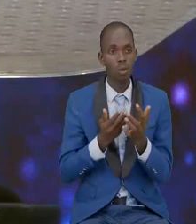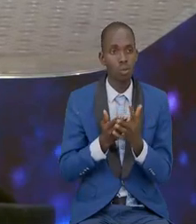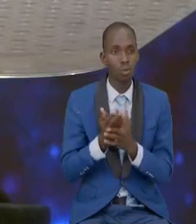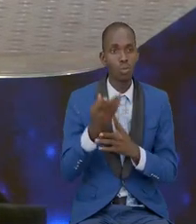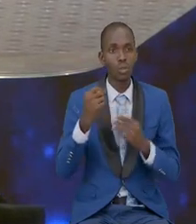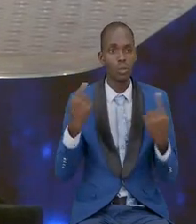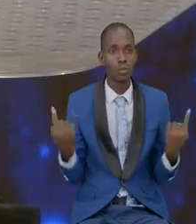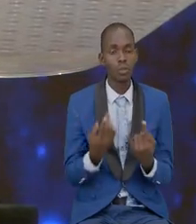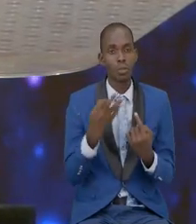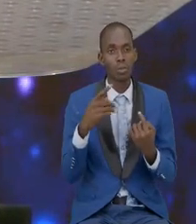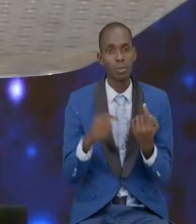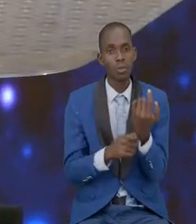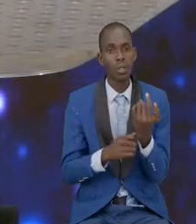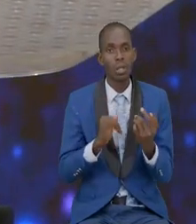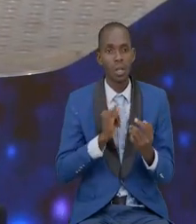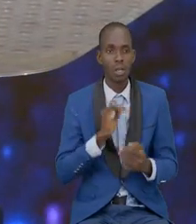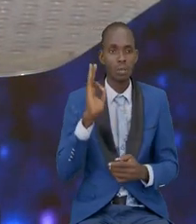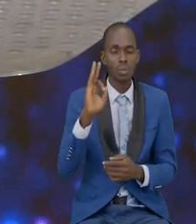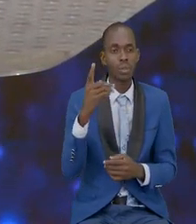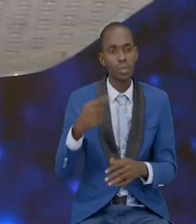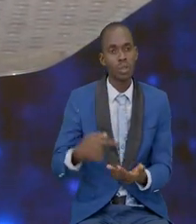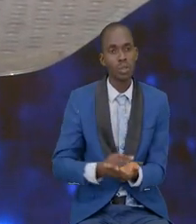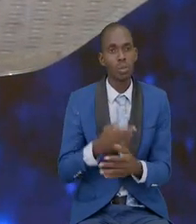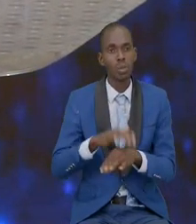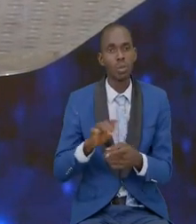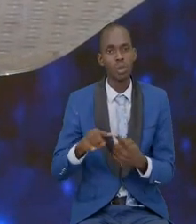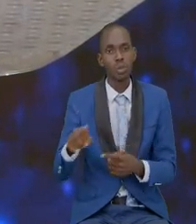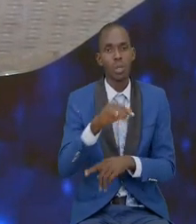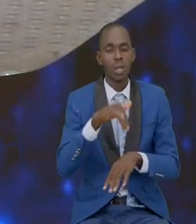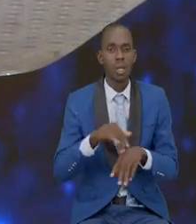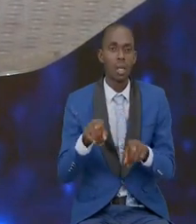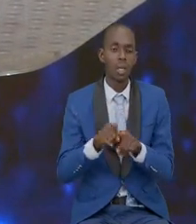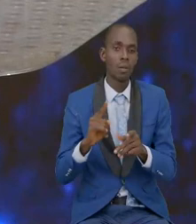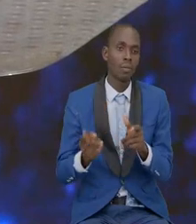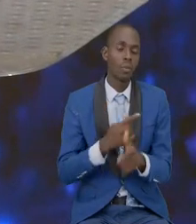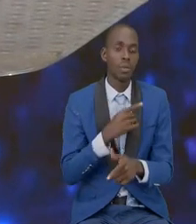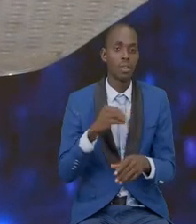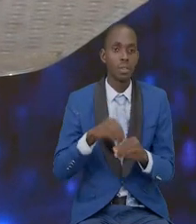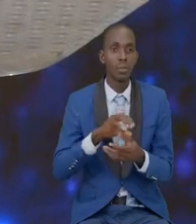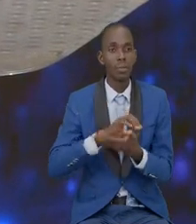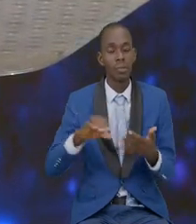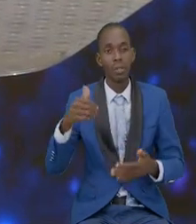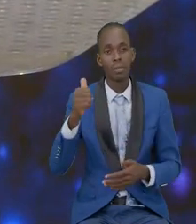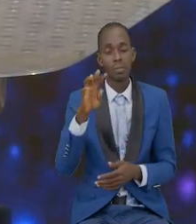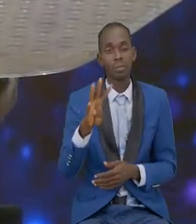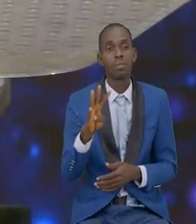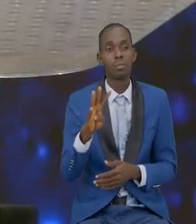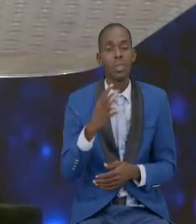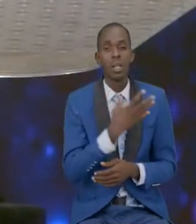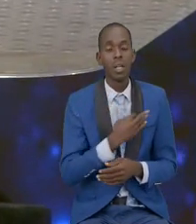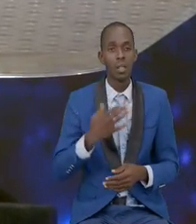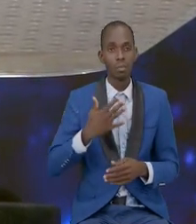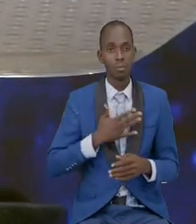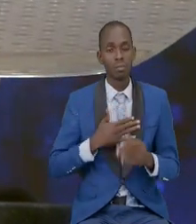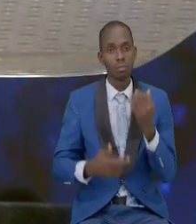the flesh I preached the gospel unto you as at the first. In verse 14, and my